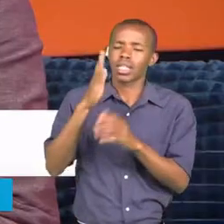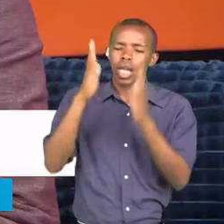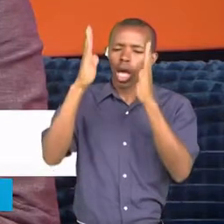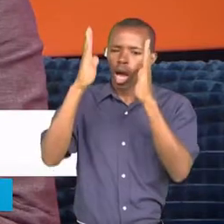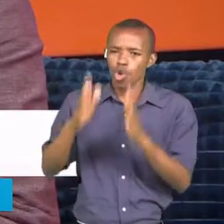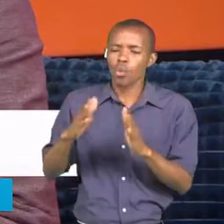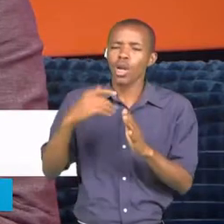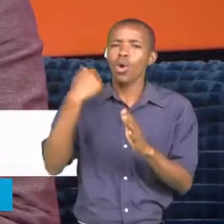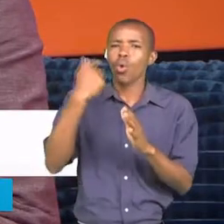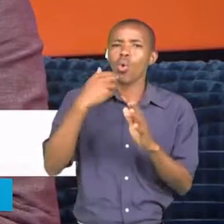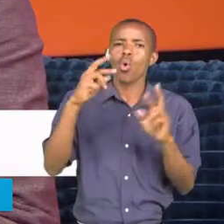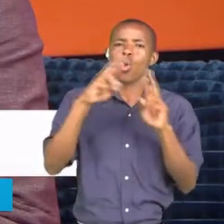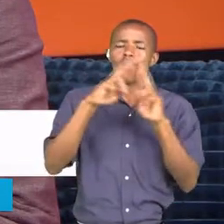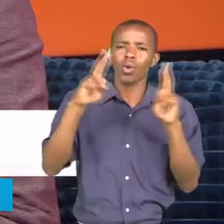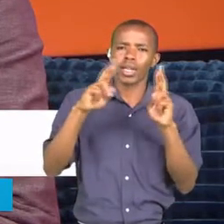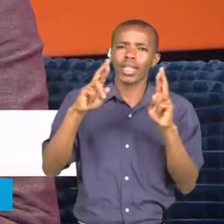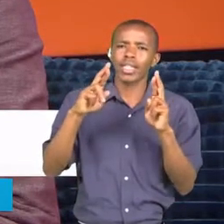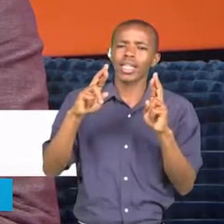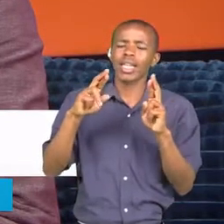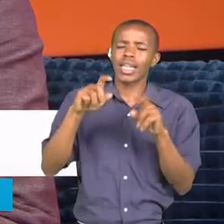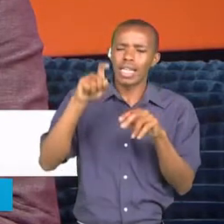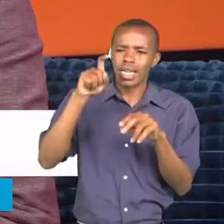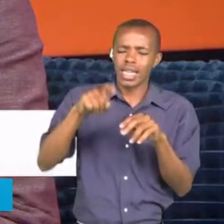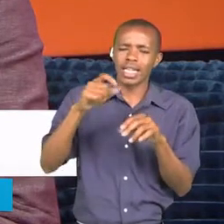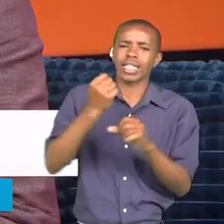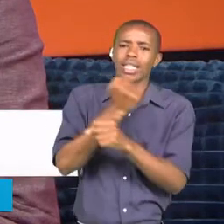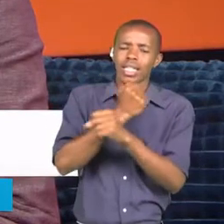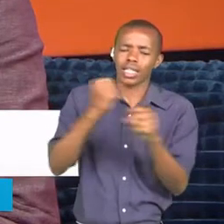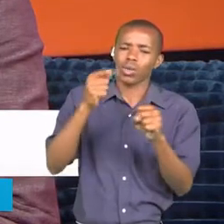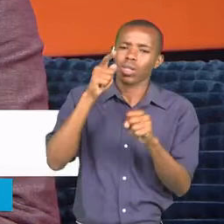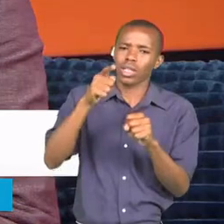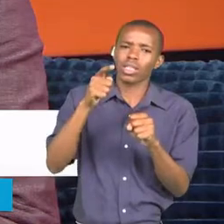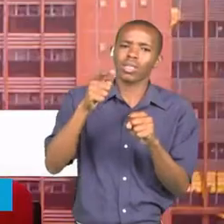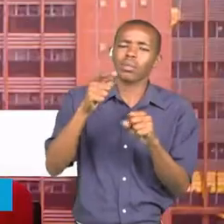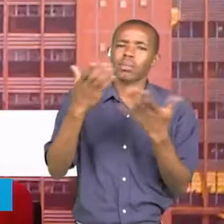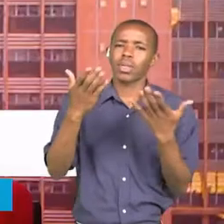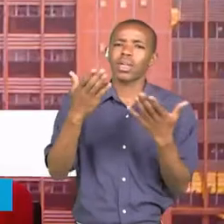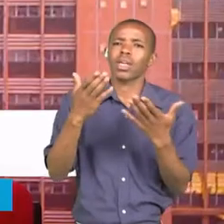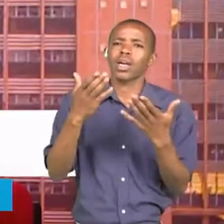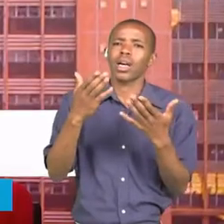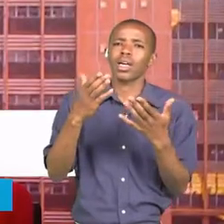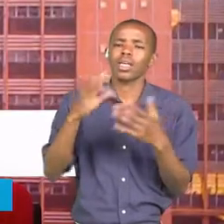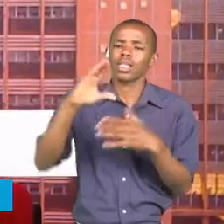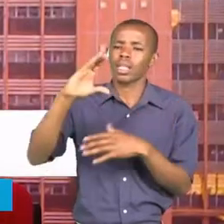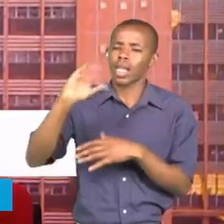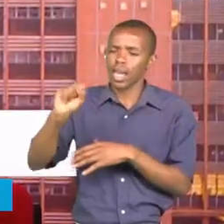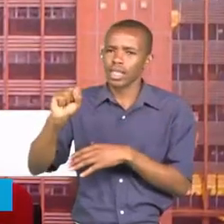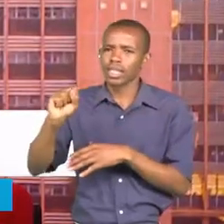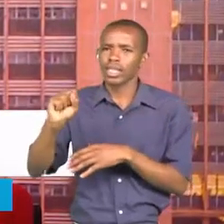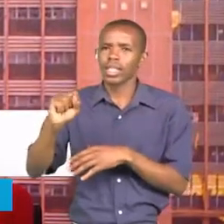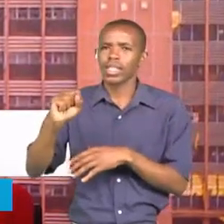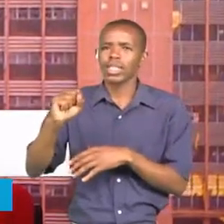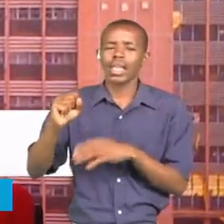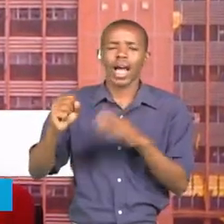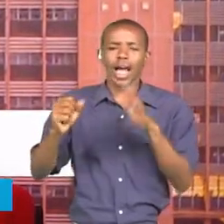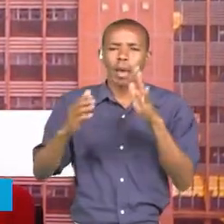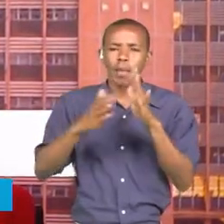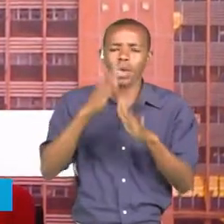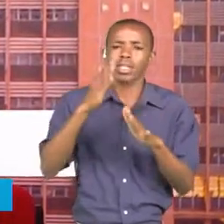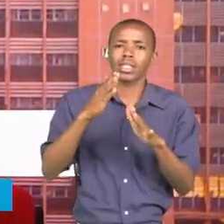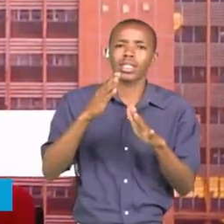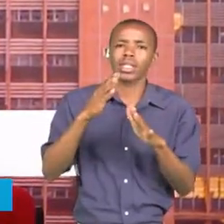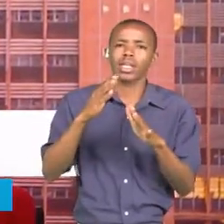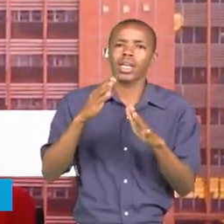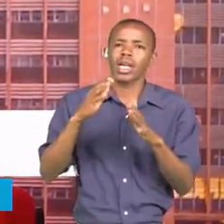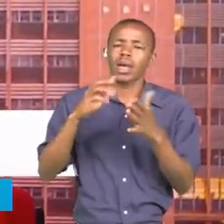being who's already under great duress. Mm-hmm. And that, my dear friend, my dear CS, is an emergency. Okay,